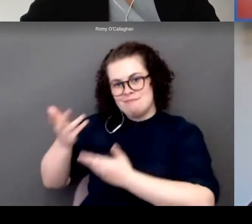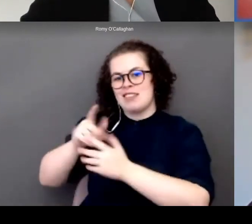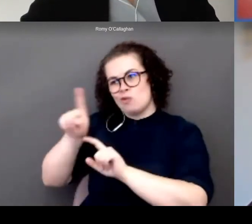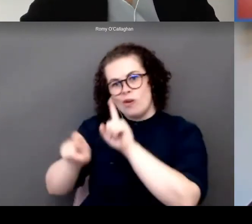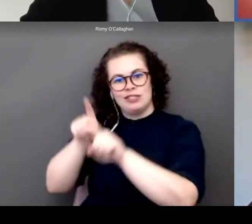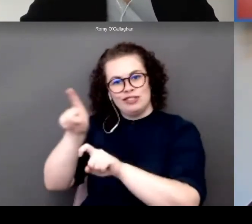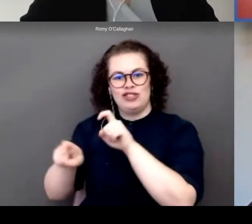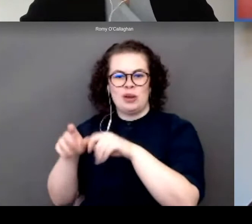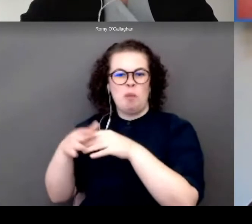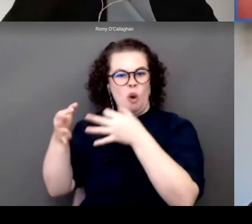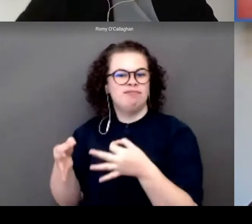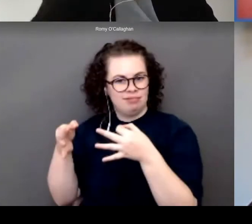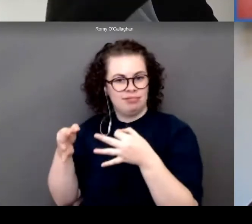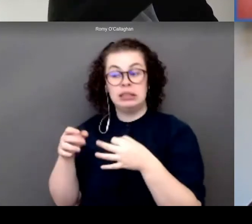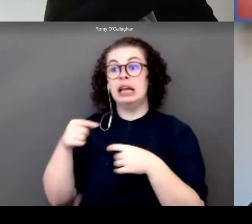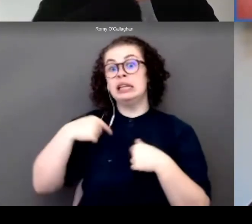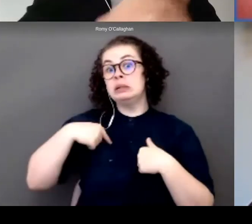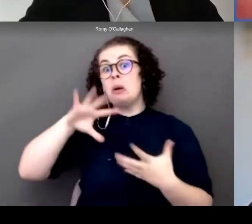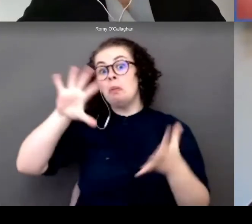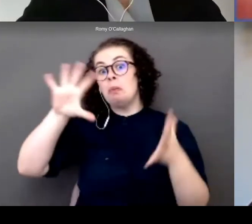with those testimonials.